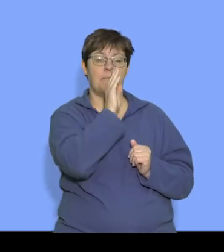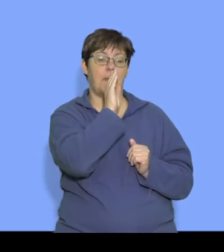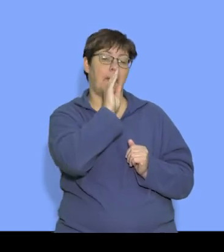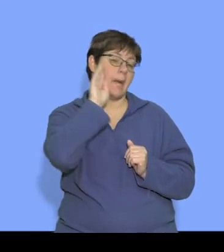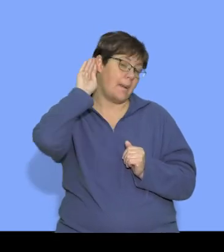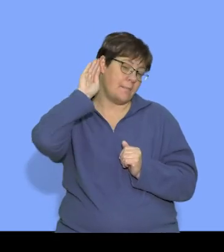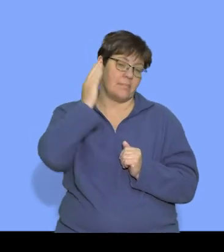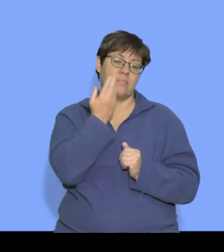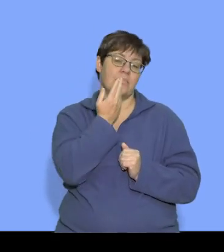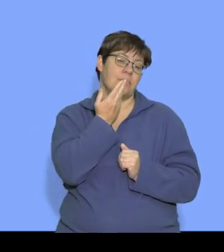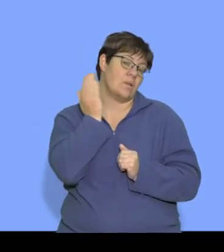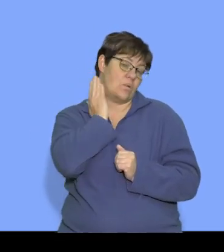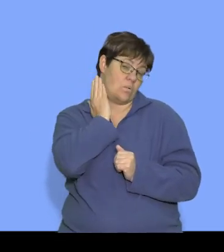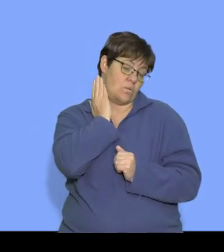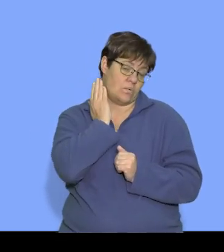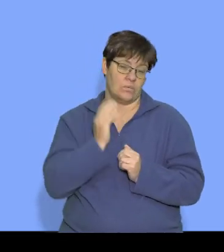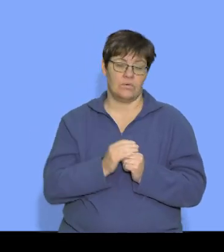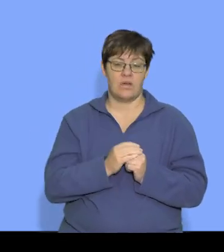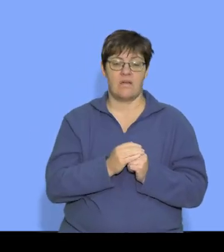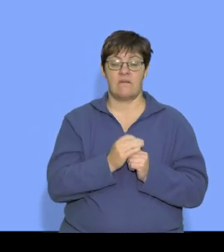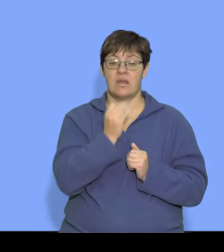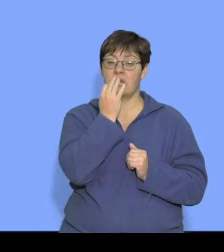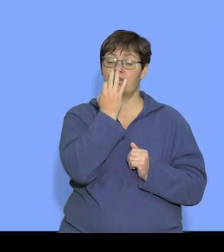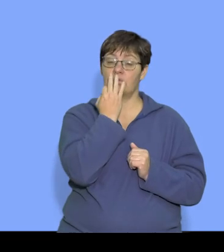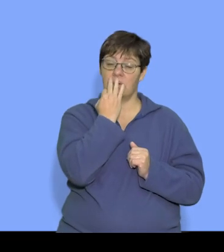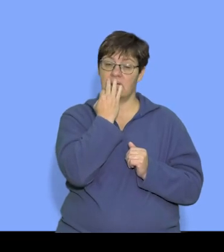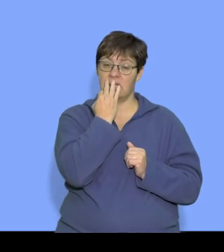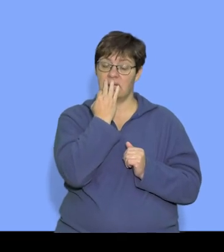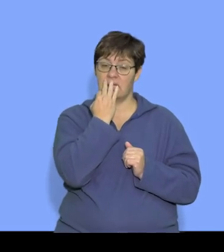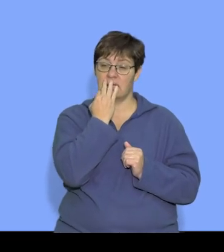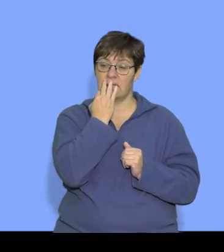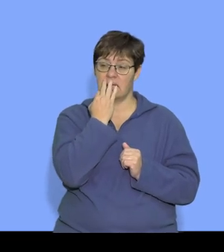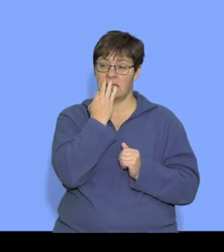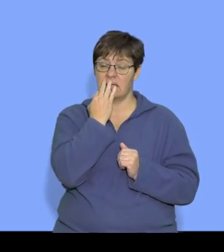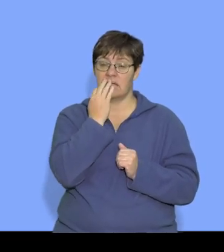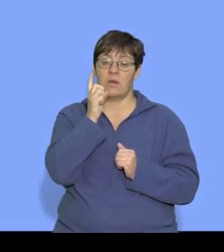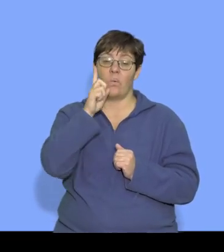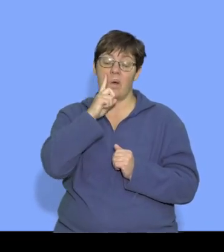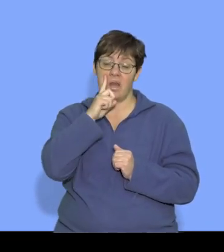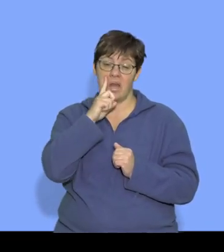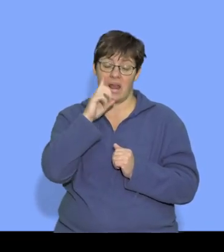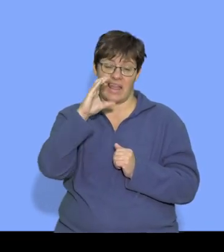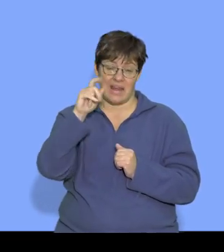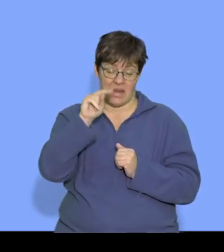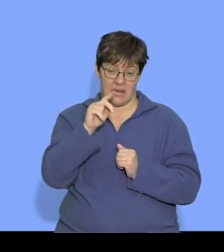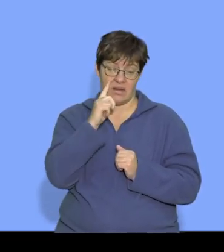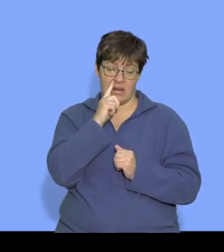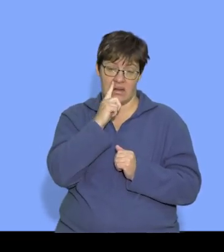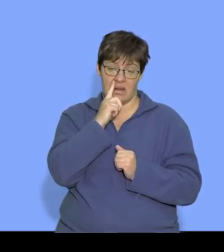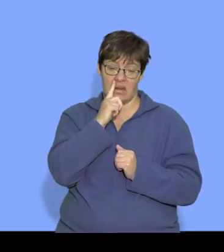that half on the lower jaw. So we've got 3 incisors, large developed